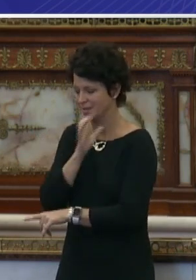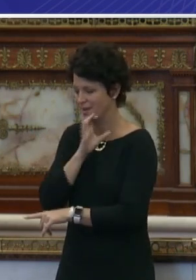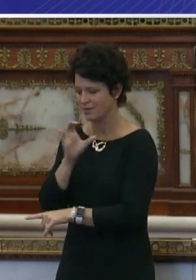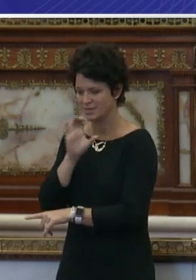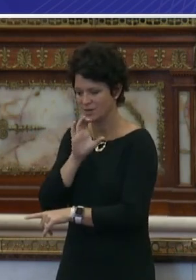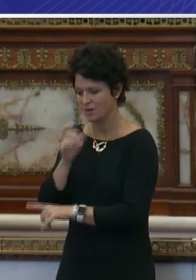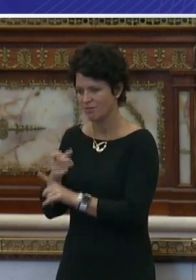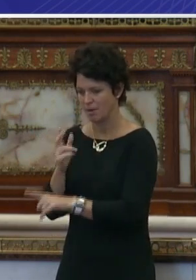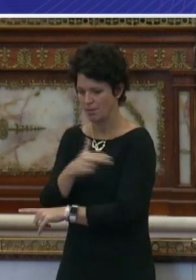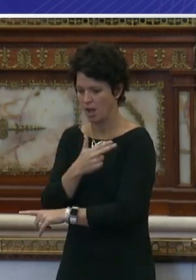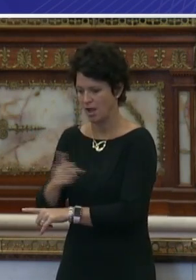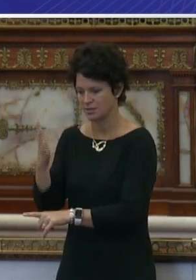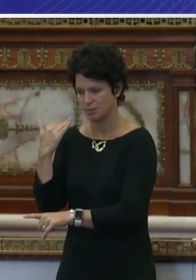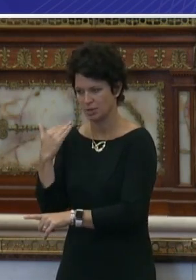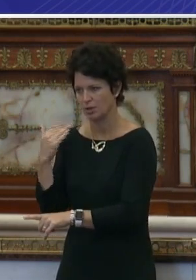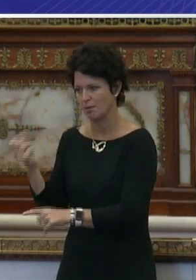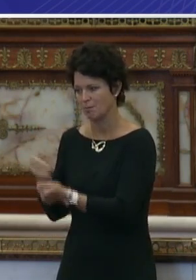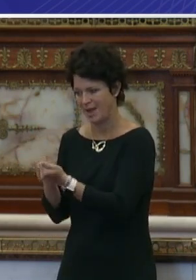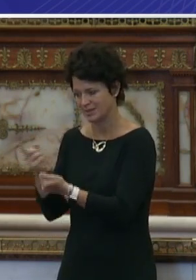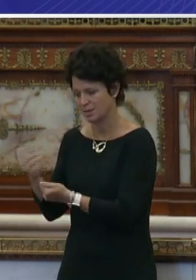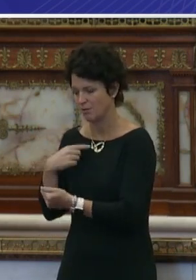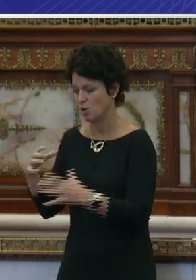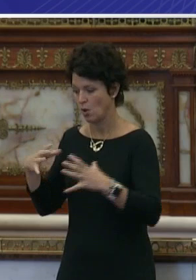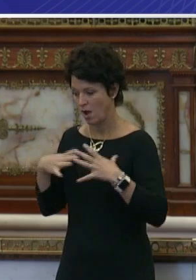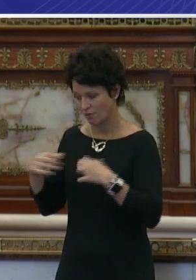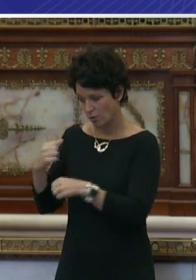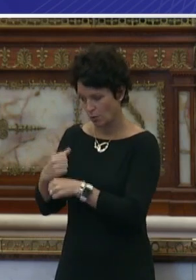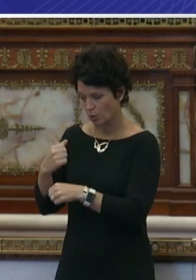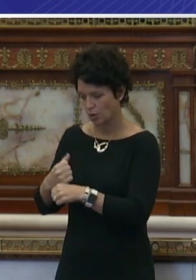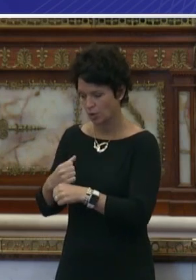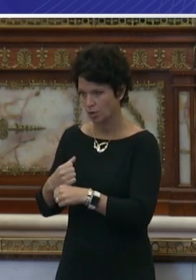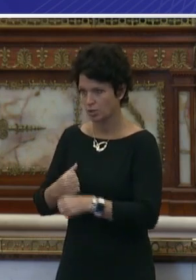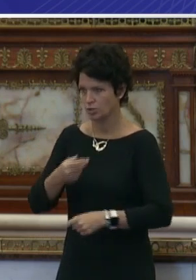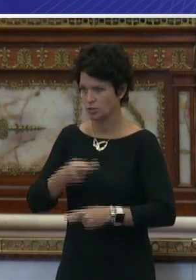and the hospital backed them up, that if she were to take off work to take...